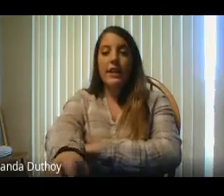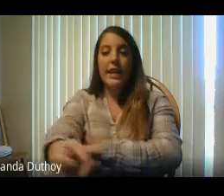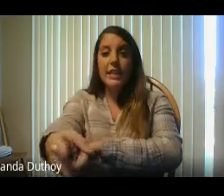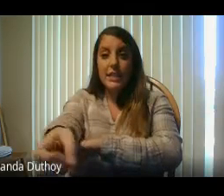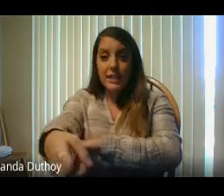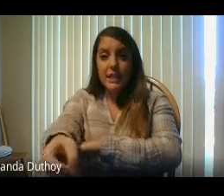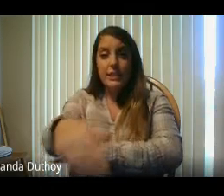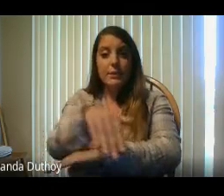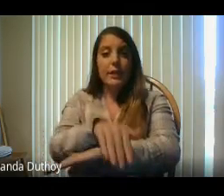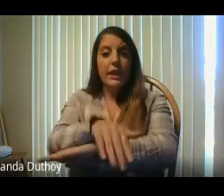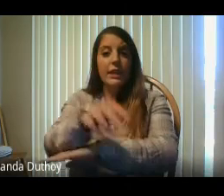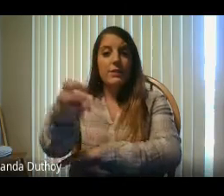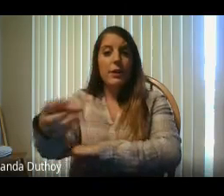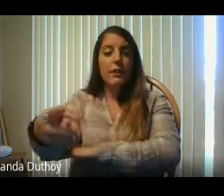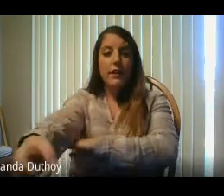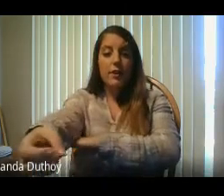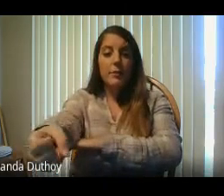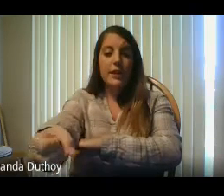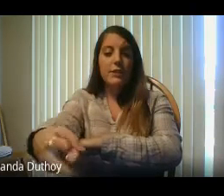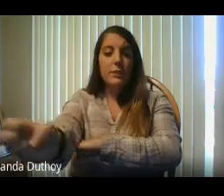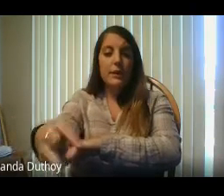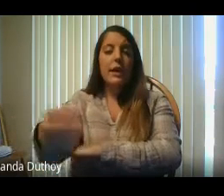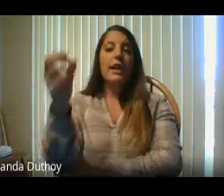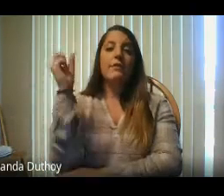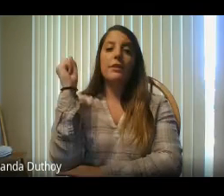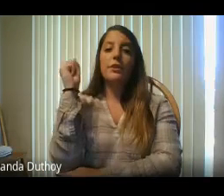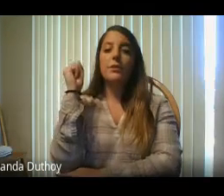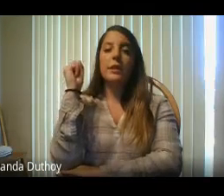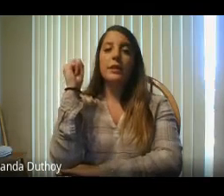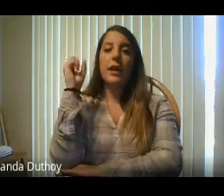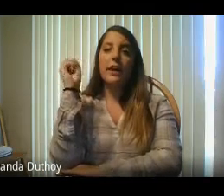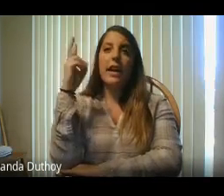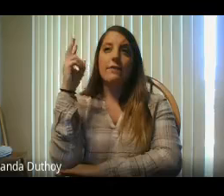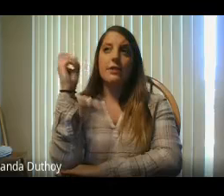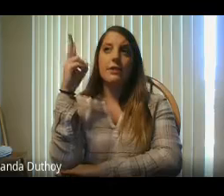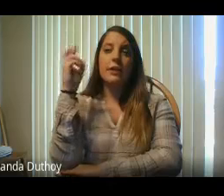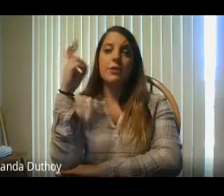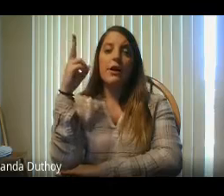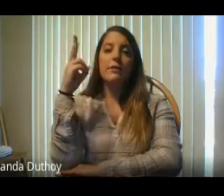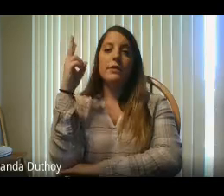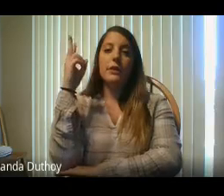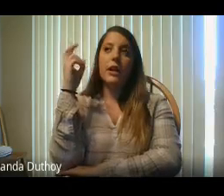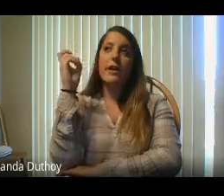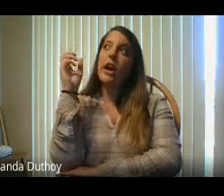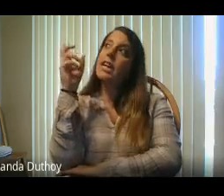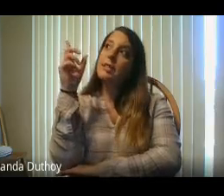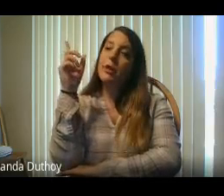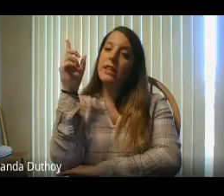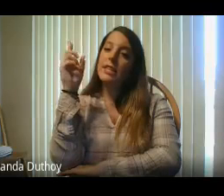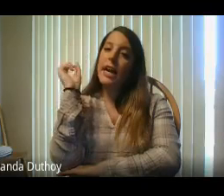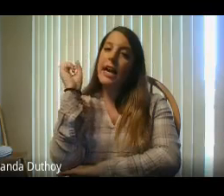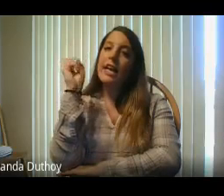your 12 at night. So night and 12 are incorporated. And for noon, you have afternoon and 12. So you're